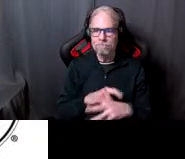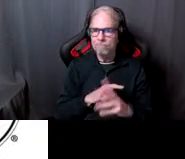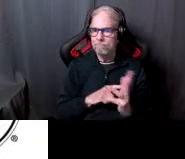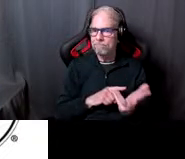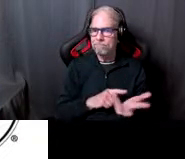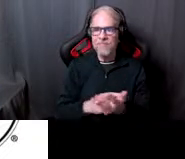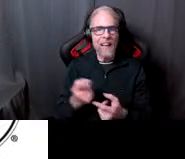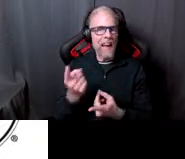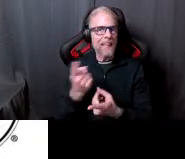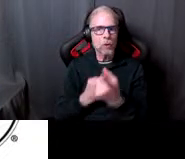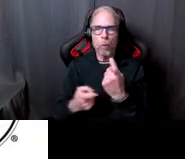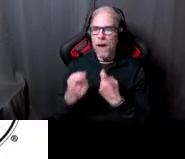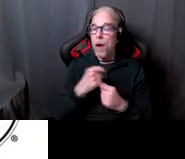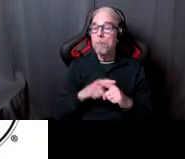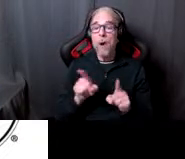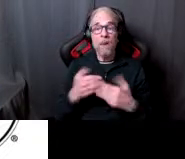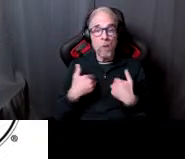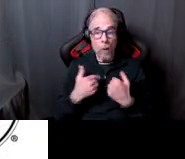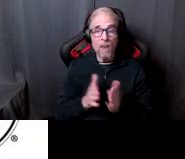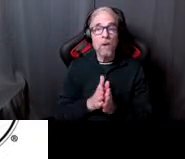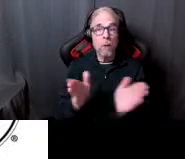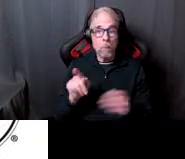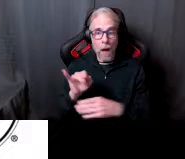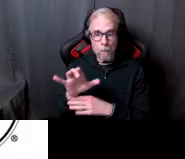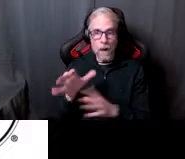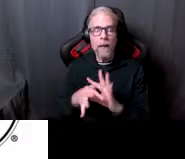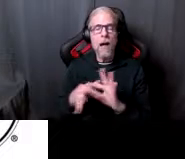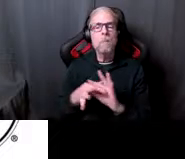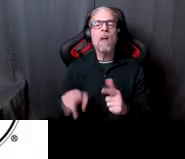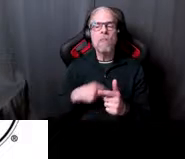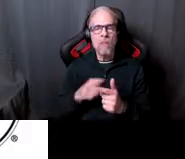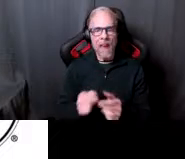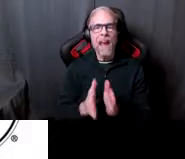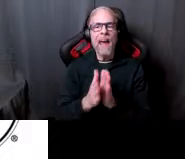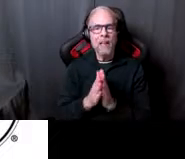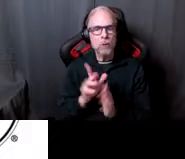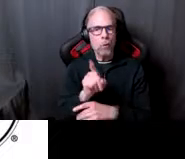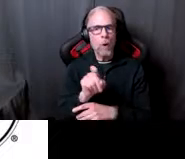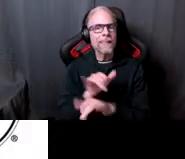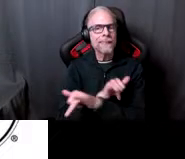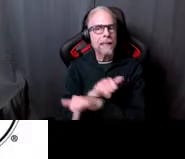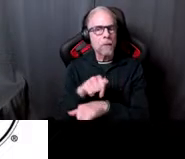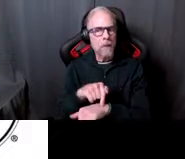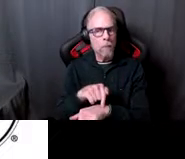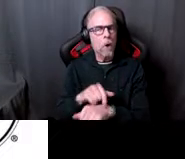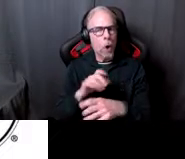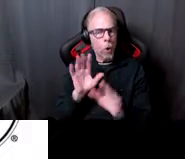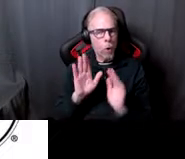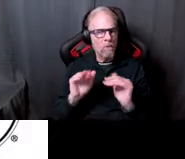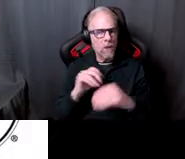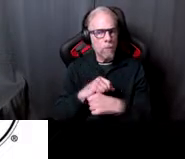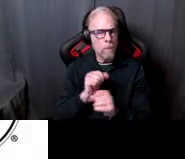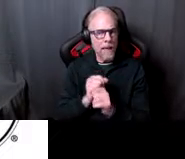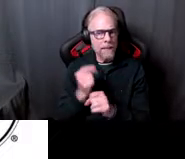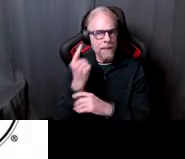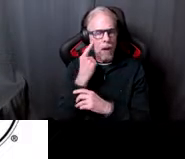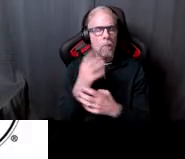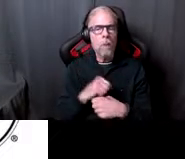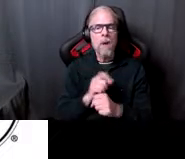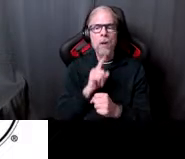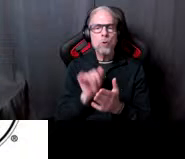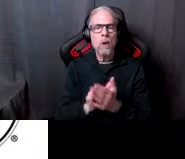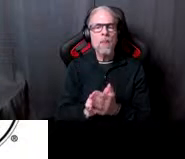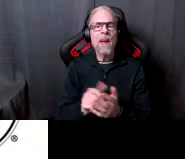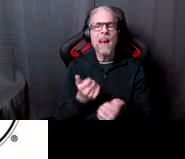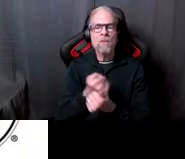ask questions, but if you have a public comment, then ask a question at that same time, if that makes sense, hopefully. We'll get through it. I just want to make sure everyone gets that